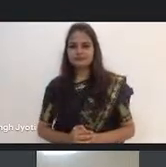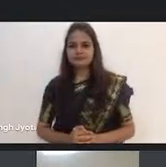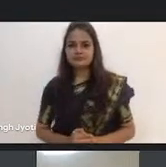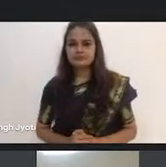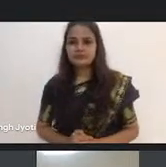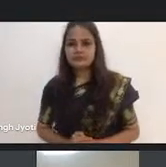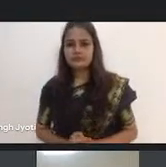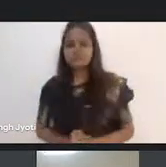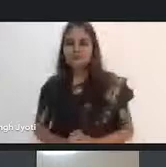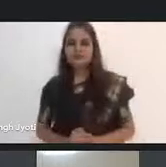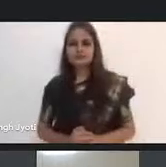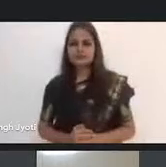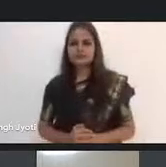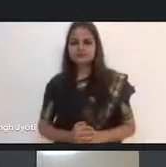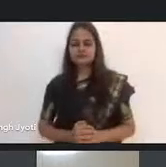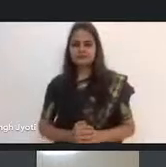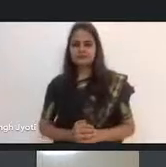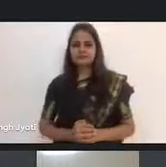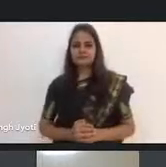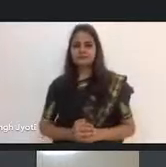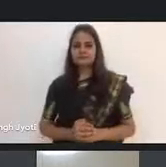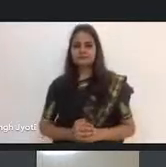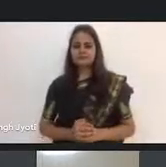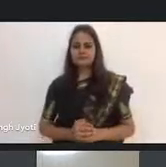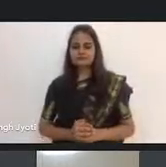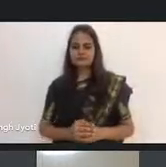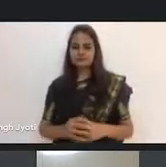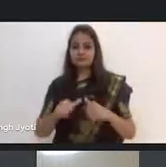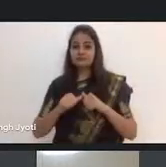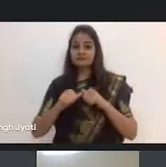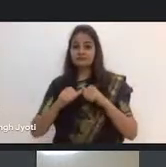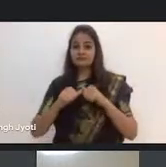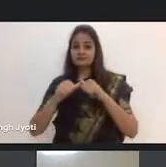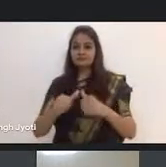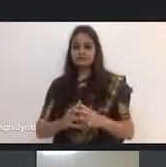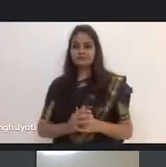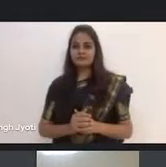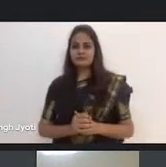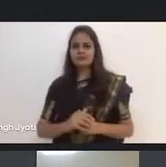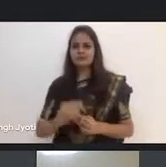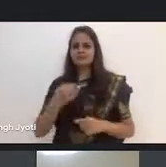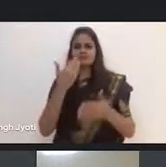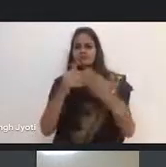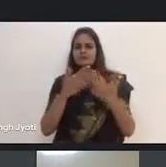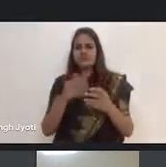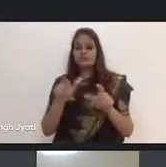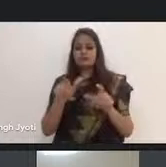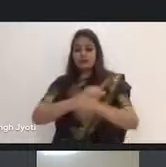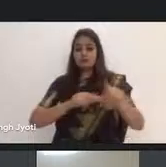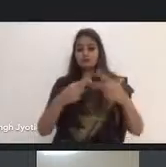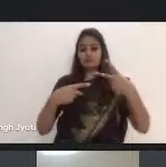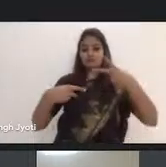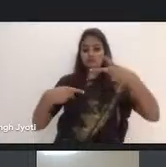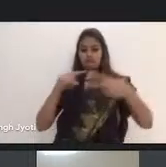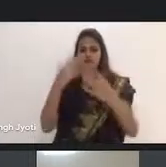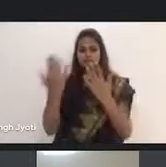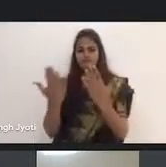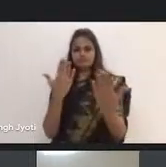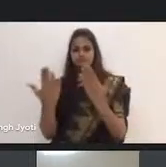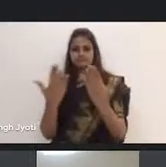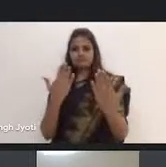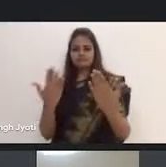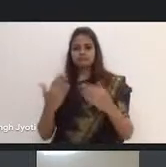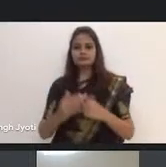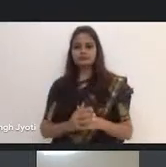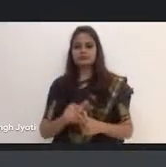Okay, so first of all, as comparing any two languages, so the lexicon